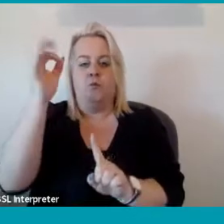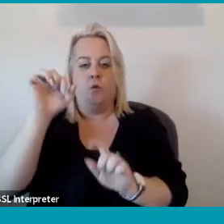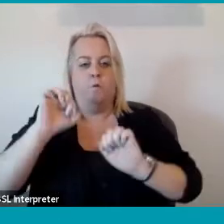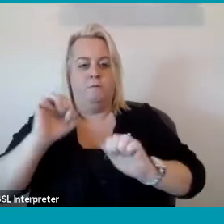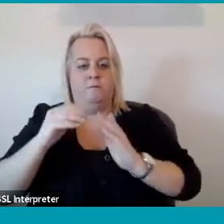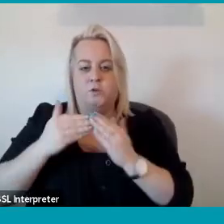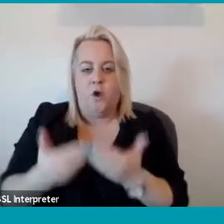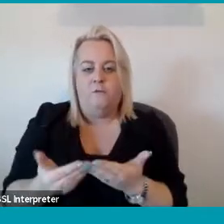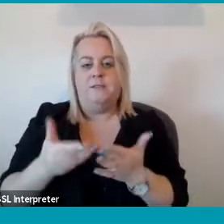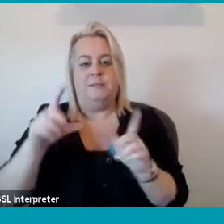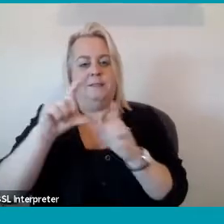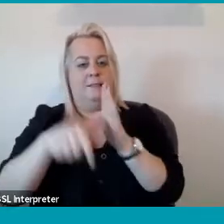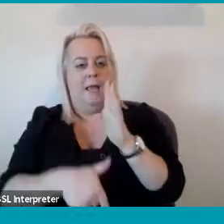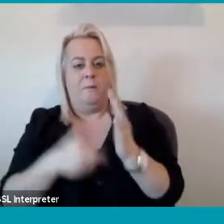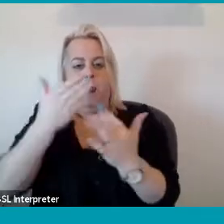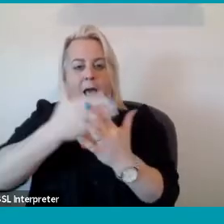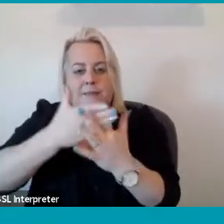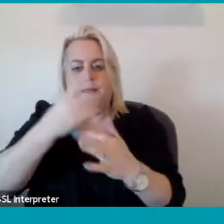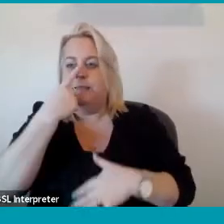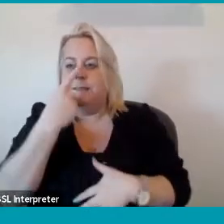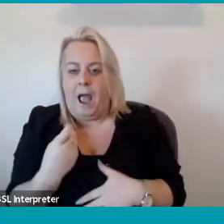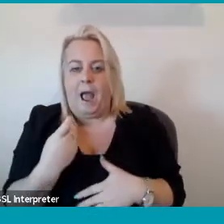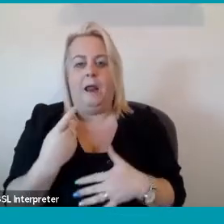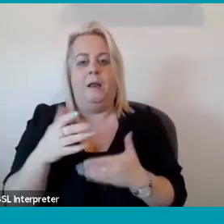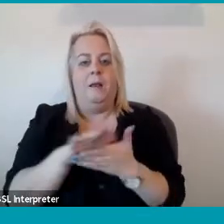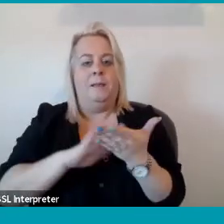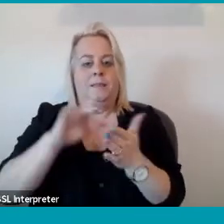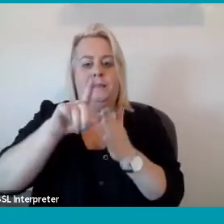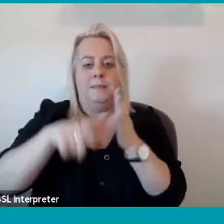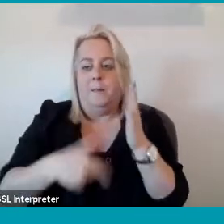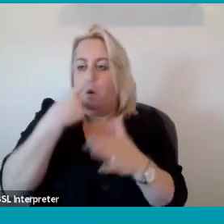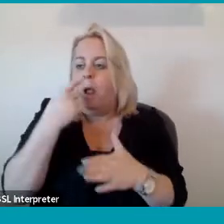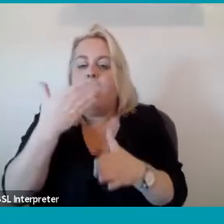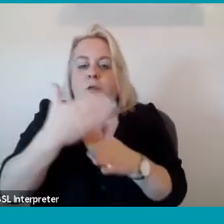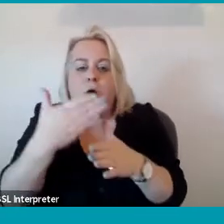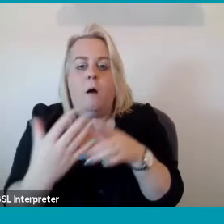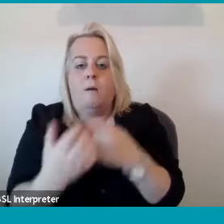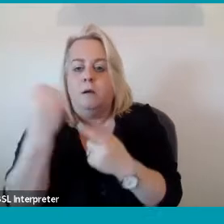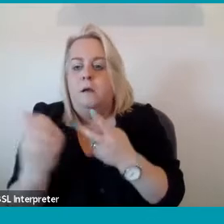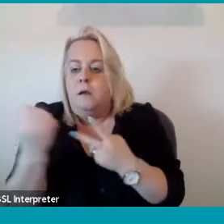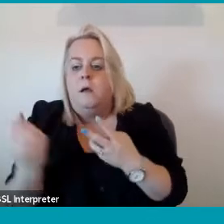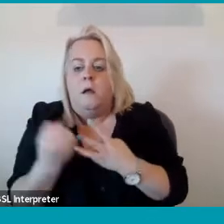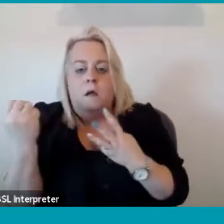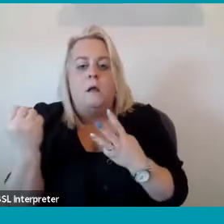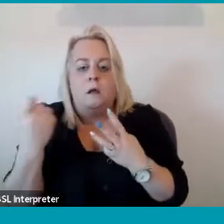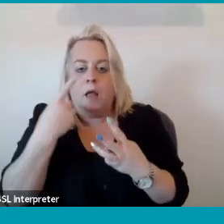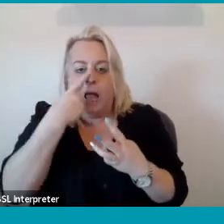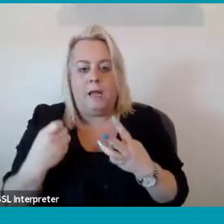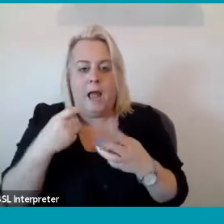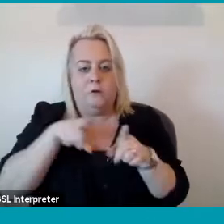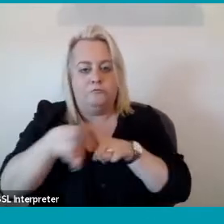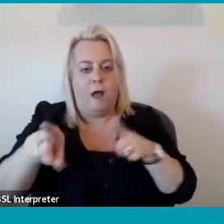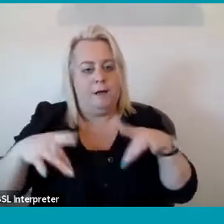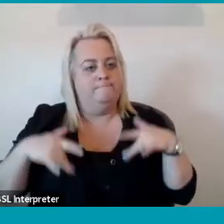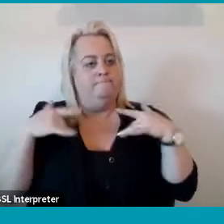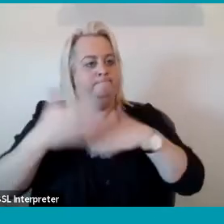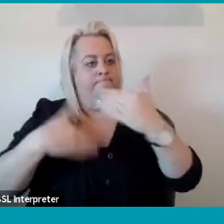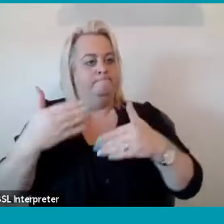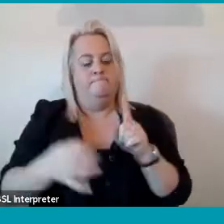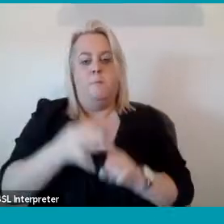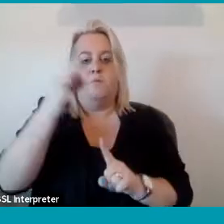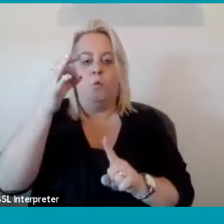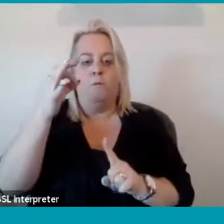obviously disabled people can thrive in your organizations, and more importantly, that you can access that talent,